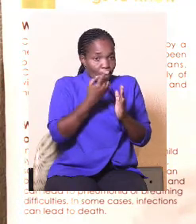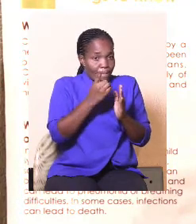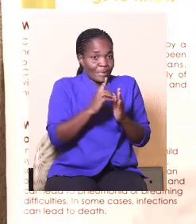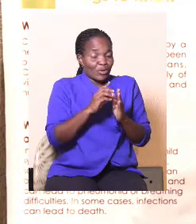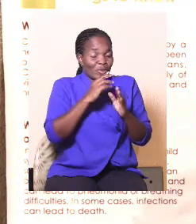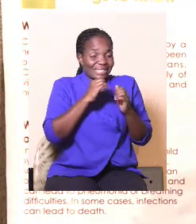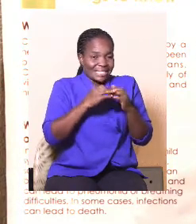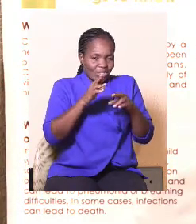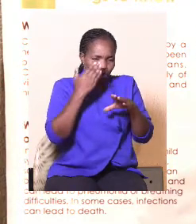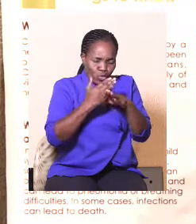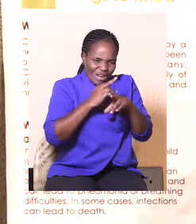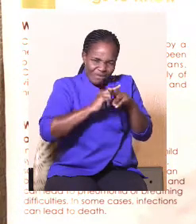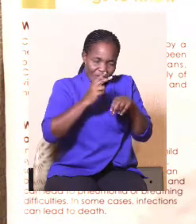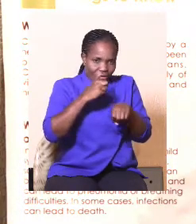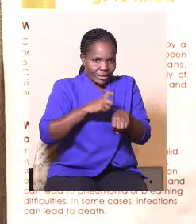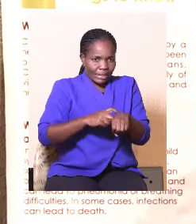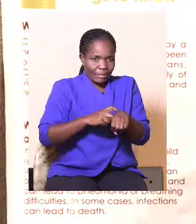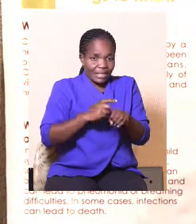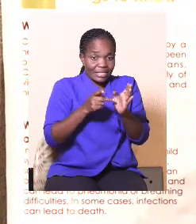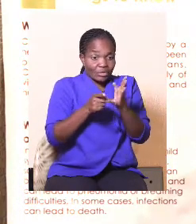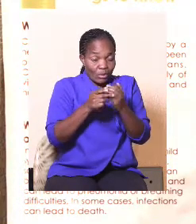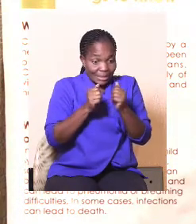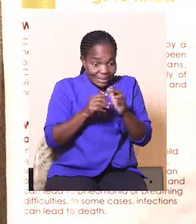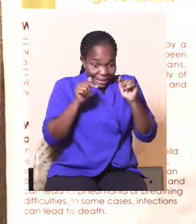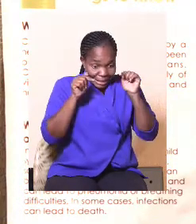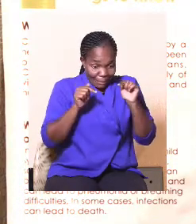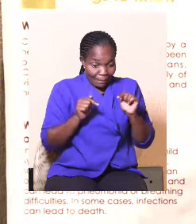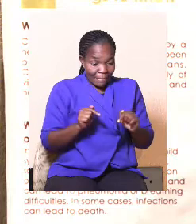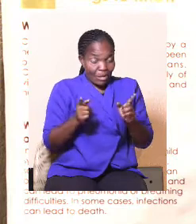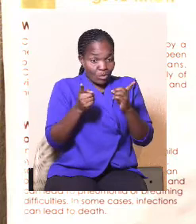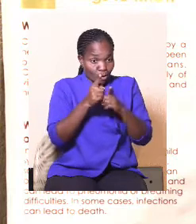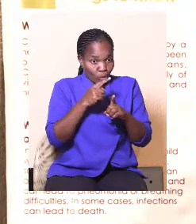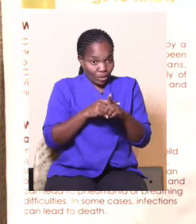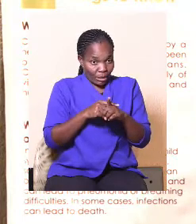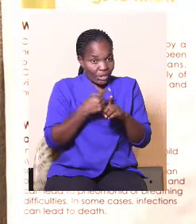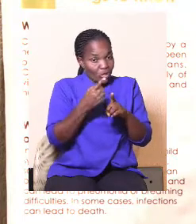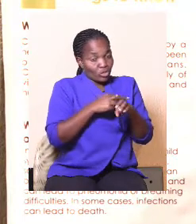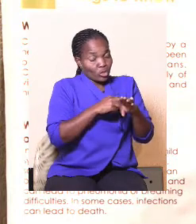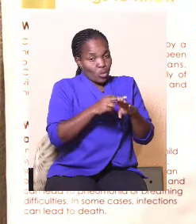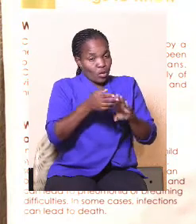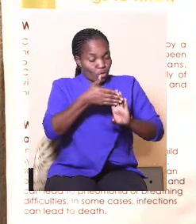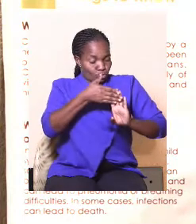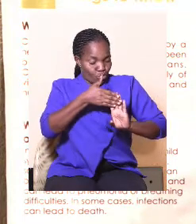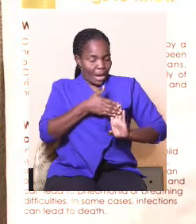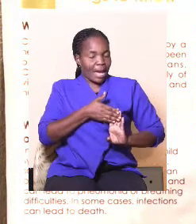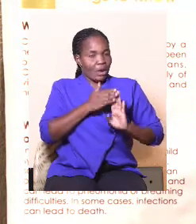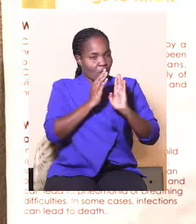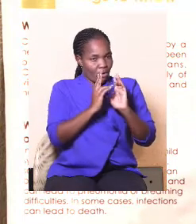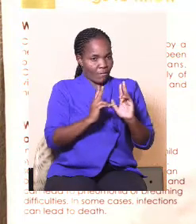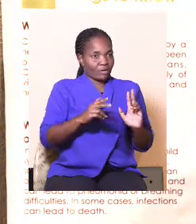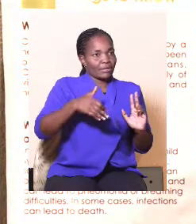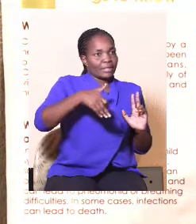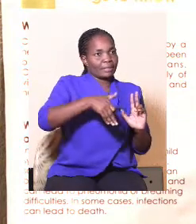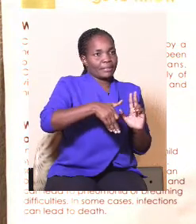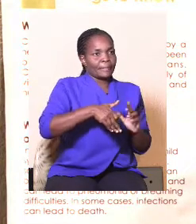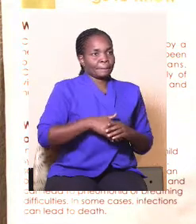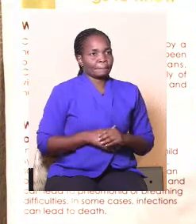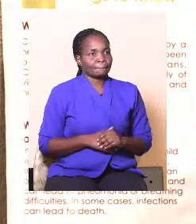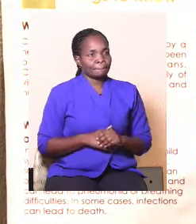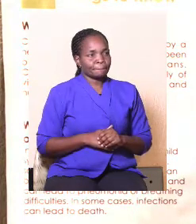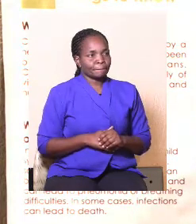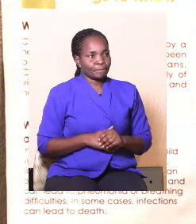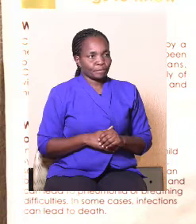that we can roll out this program as soon as possible, so that we can achieve our goal, which is really to protect the livelihood of the Namibians. So we take your point